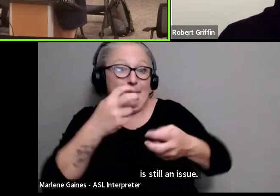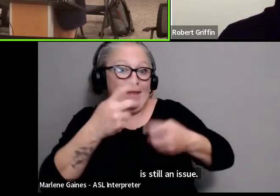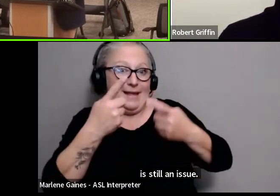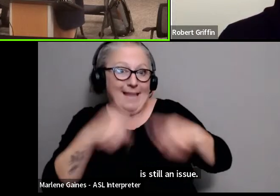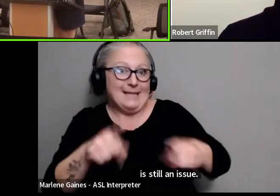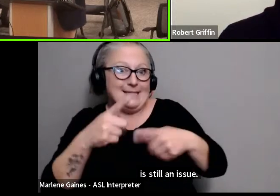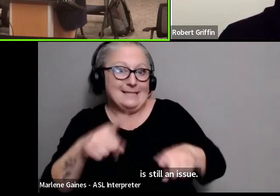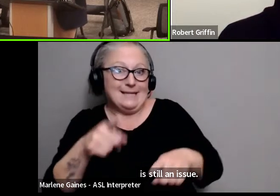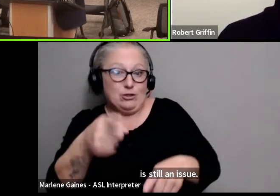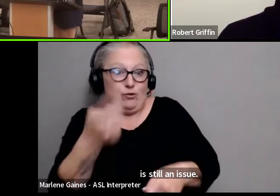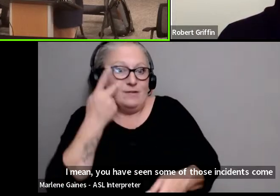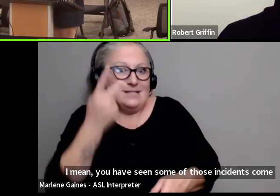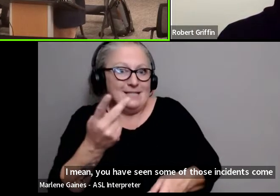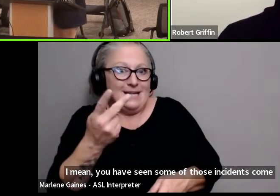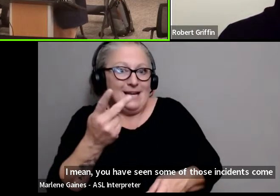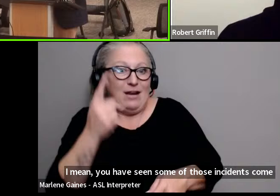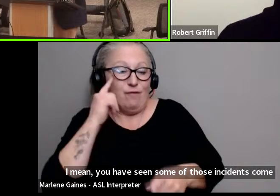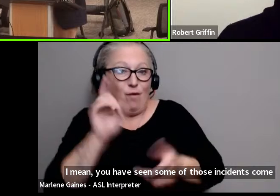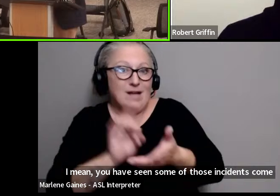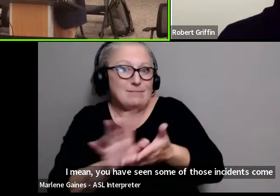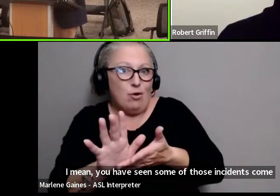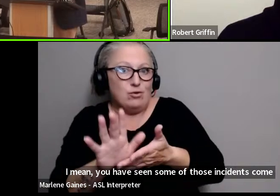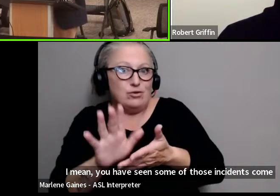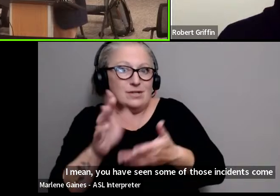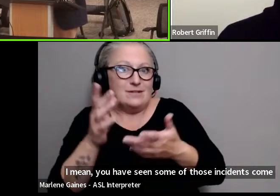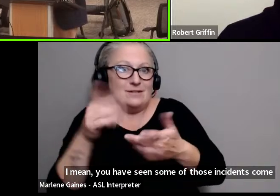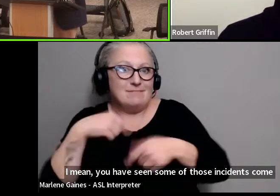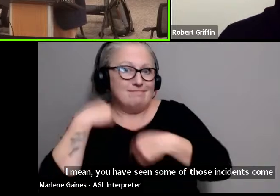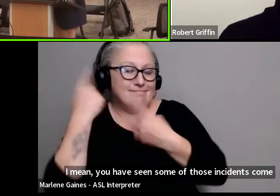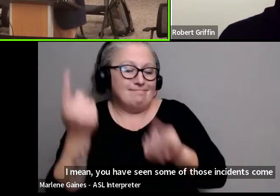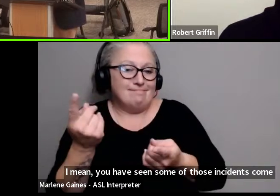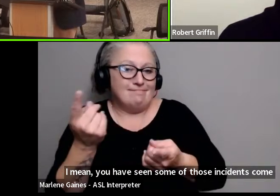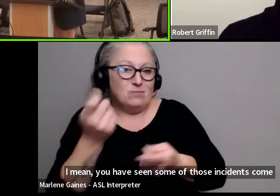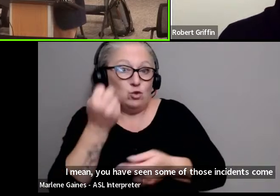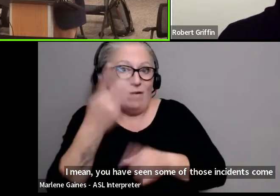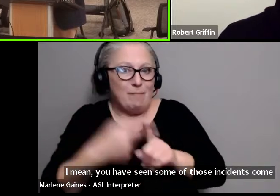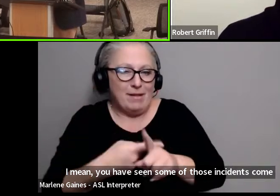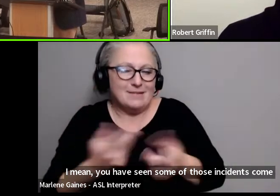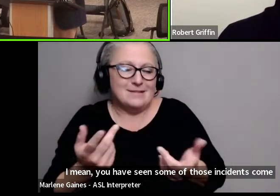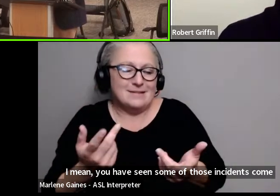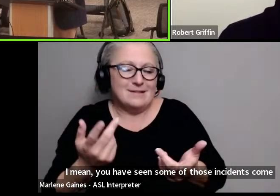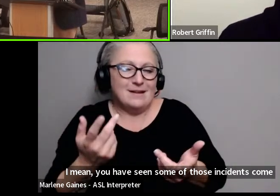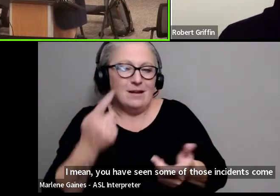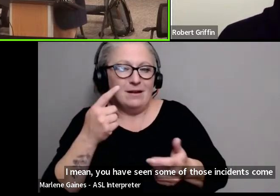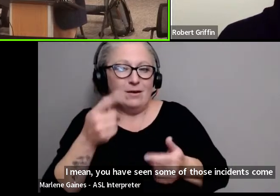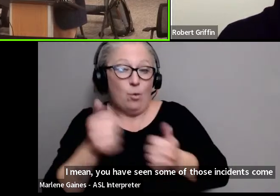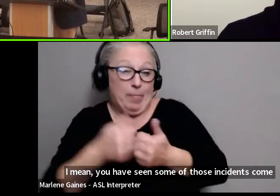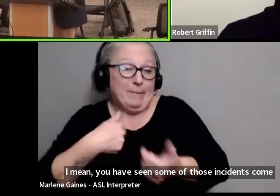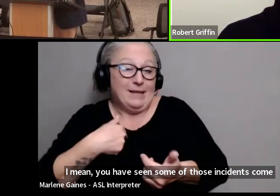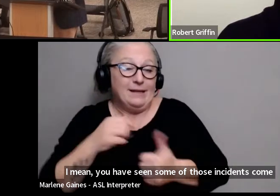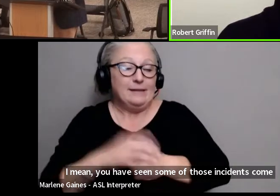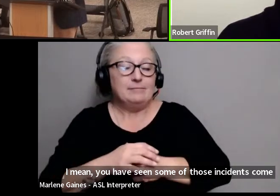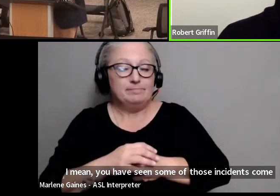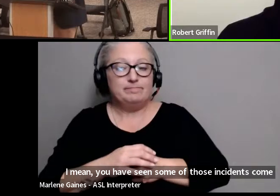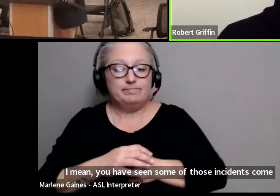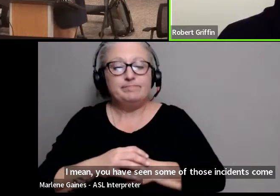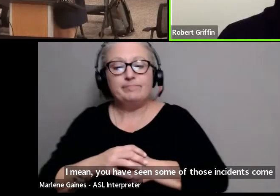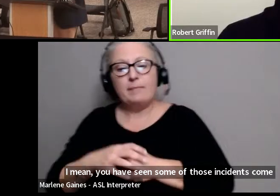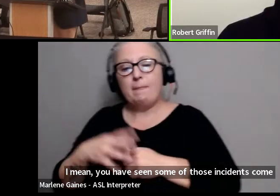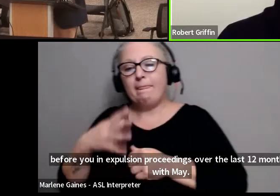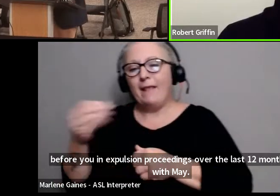come before you in expulsion proceedings over the last 12 months with me.